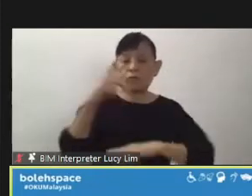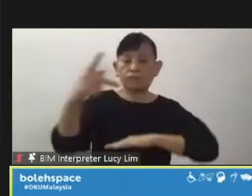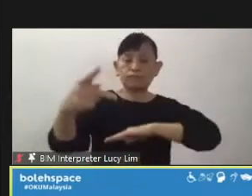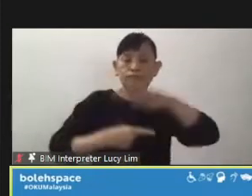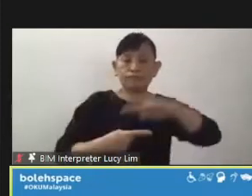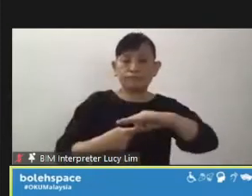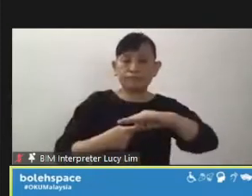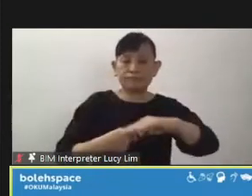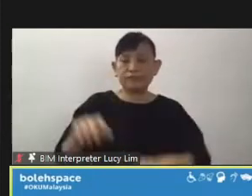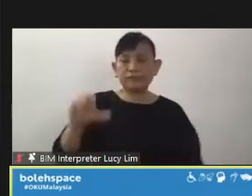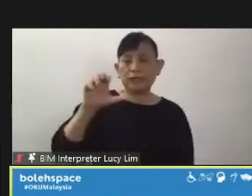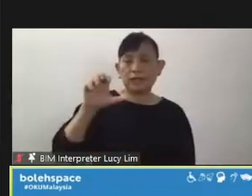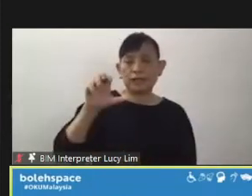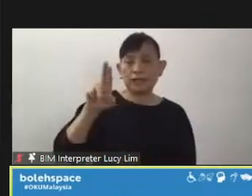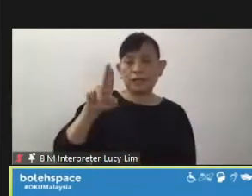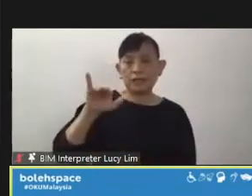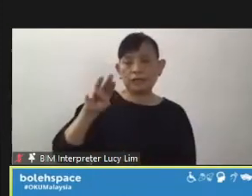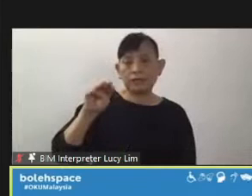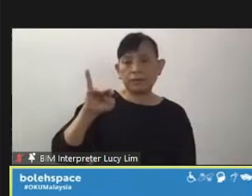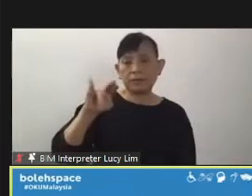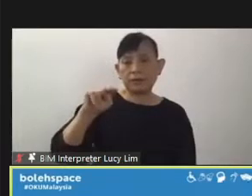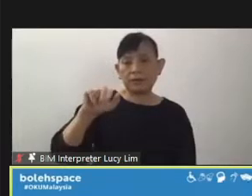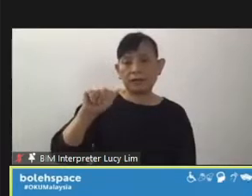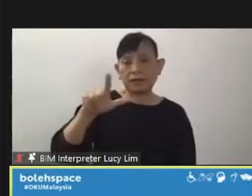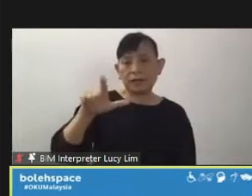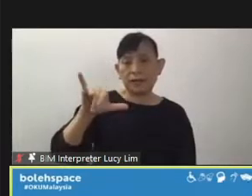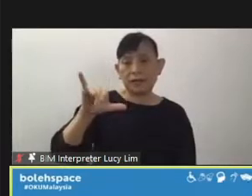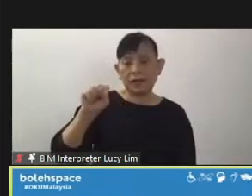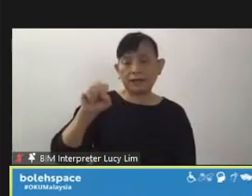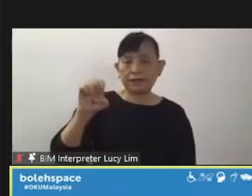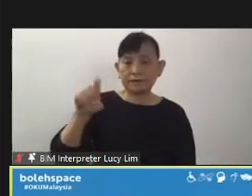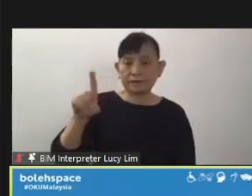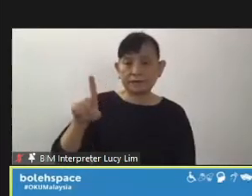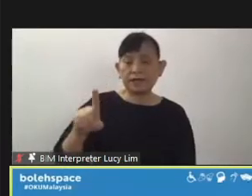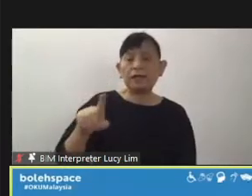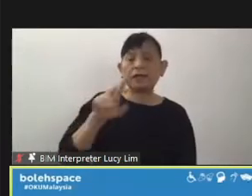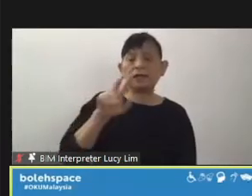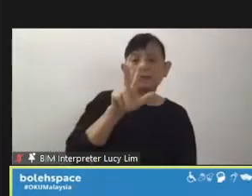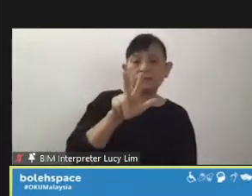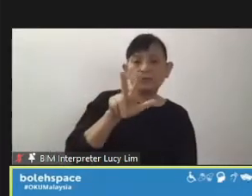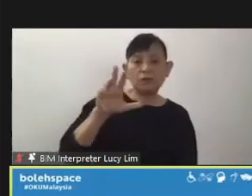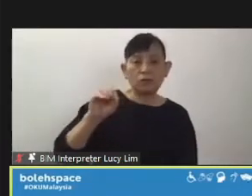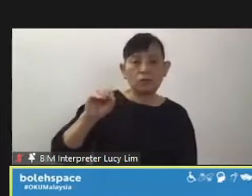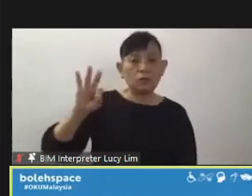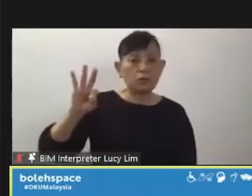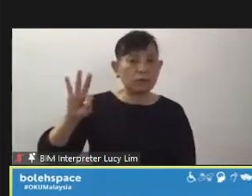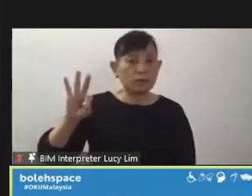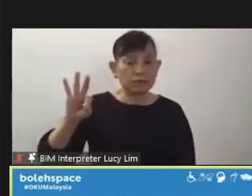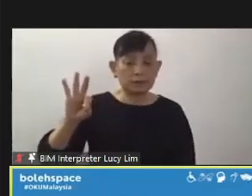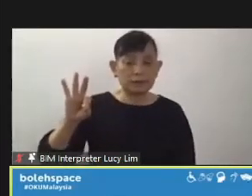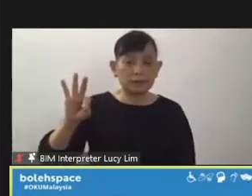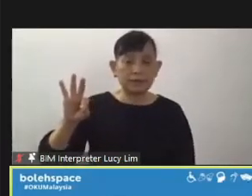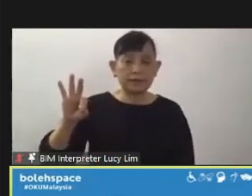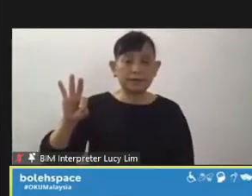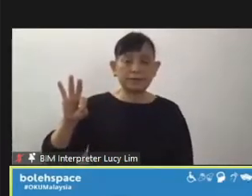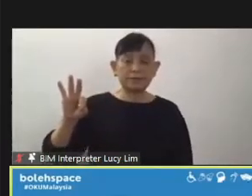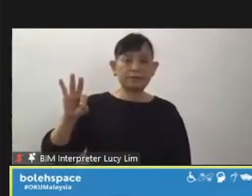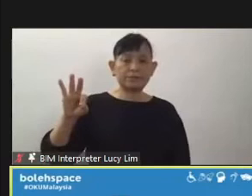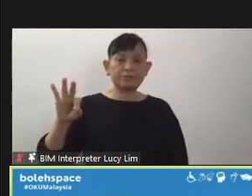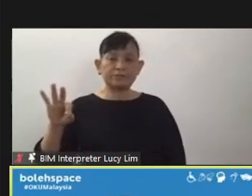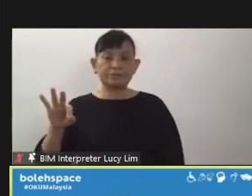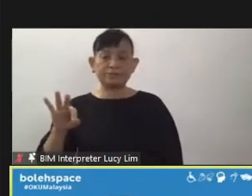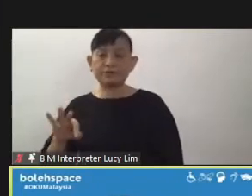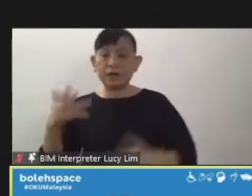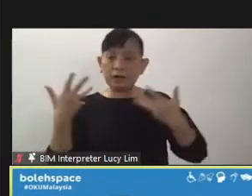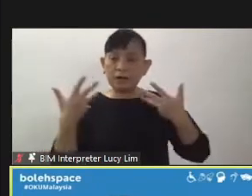And about the moratorium of Penal Code 309, I haven't heard about it after it is being